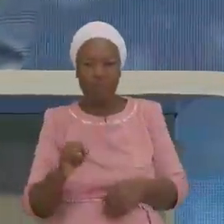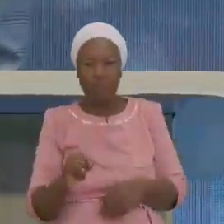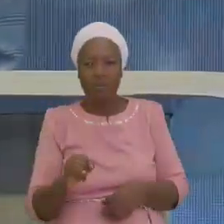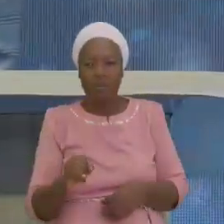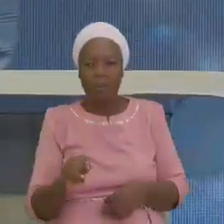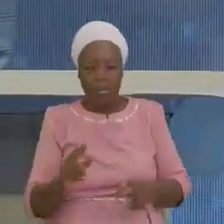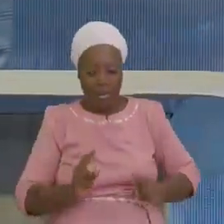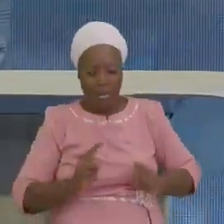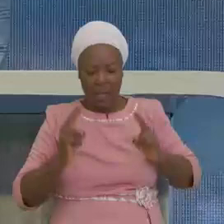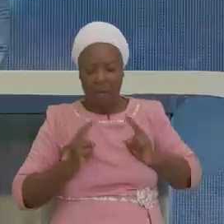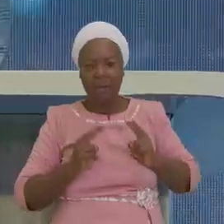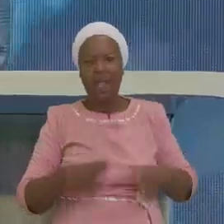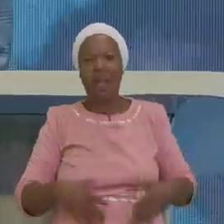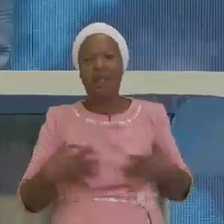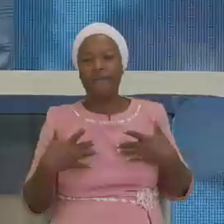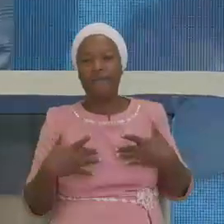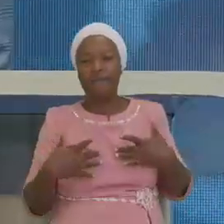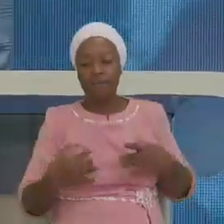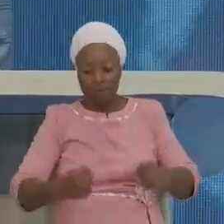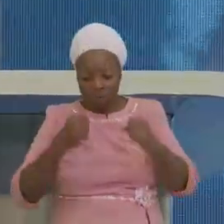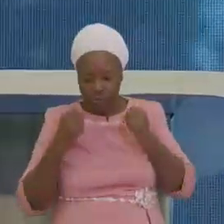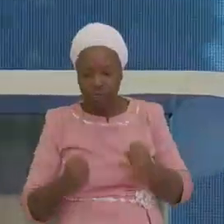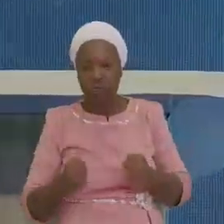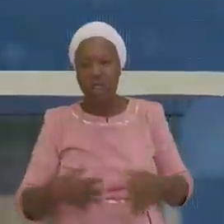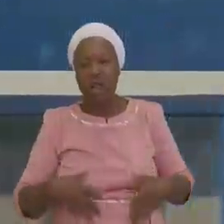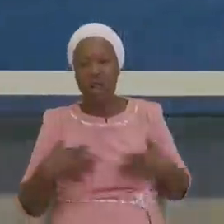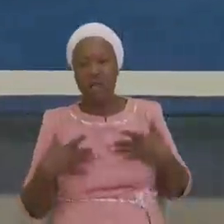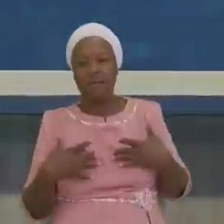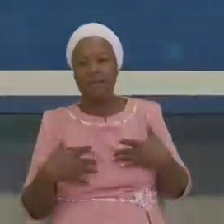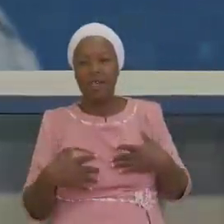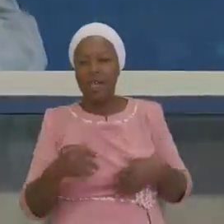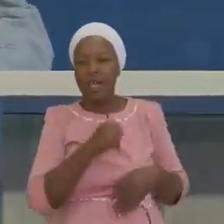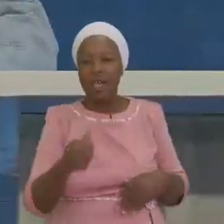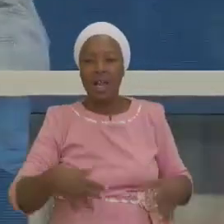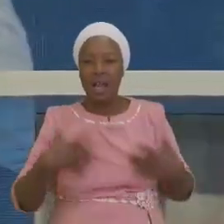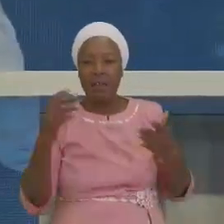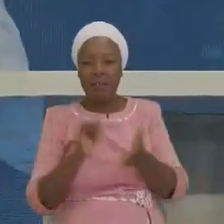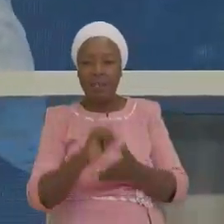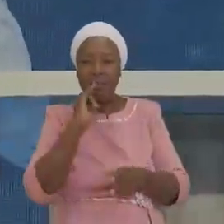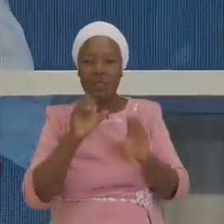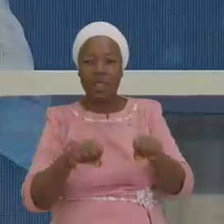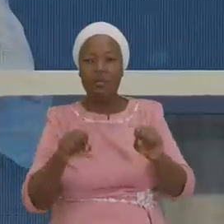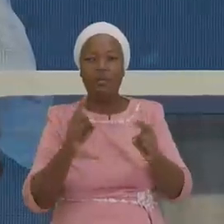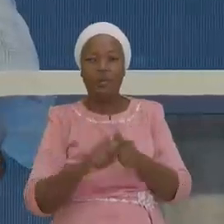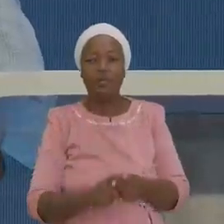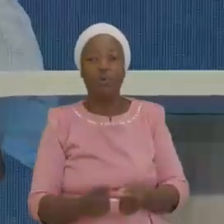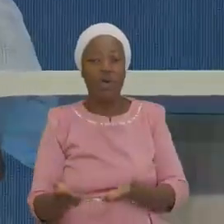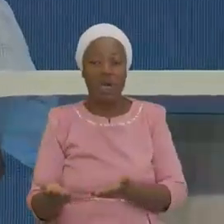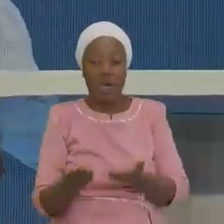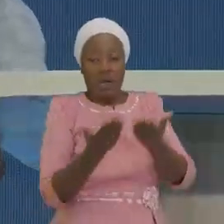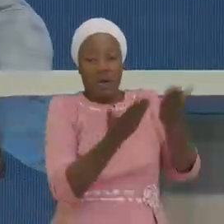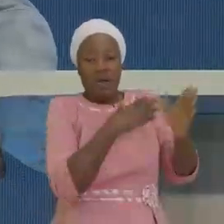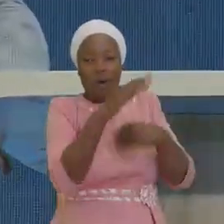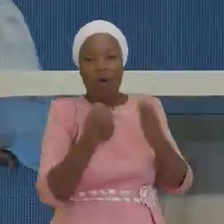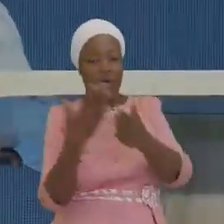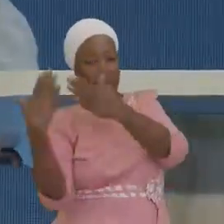healthy life, strong life, a life that is able to bear all the burdens you